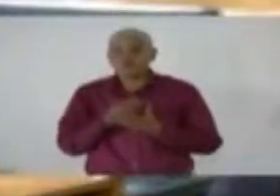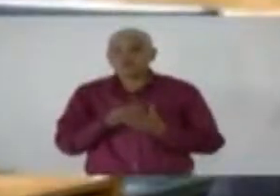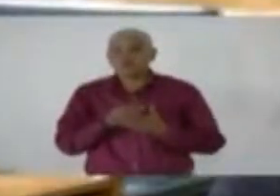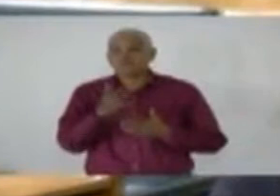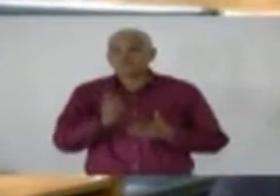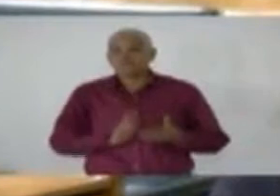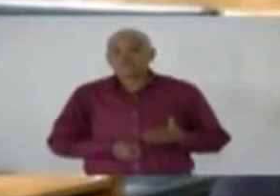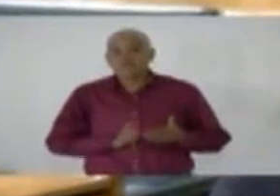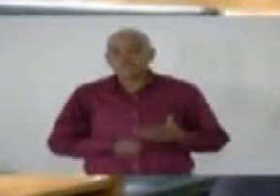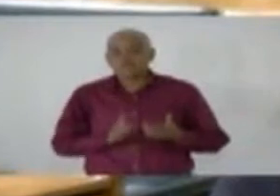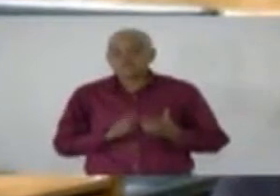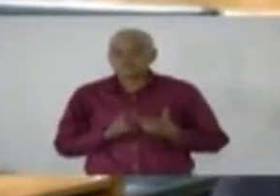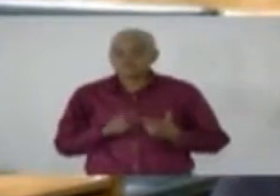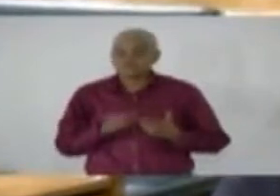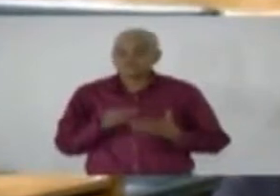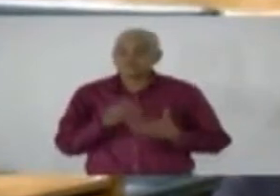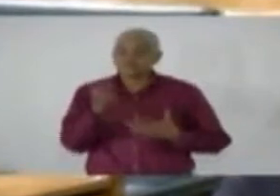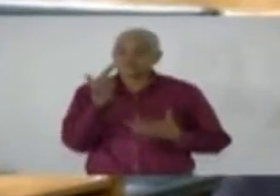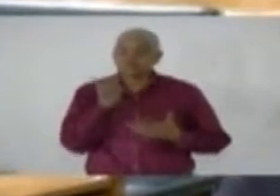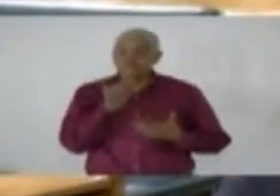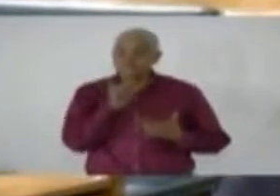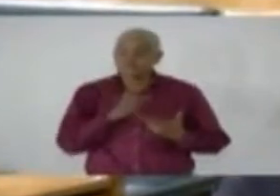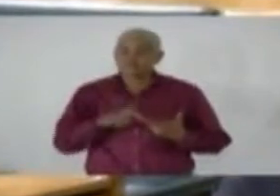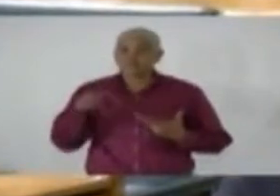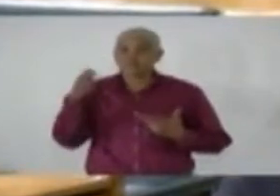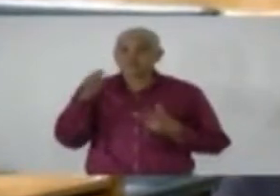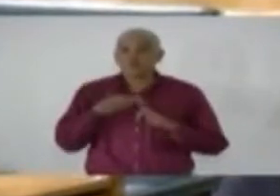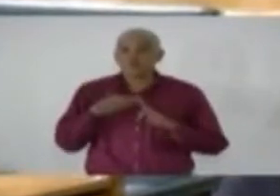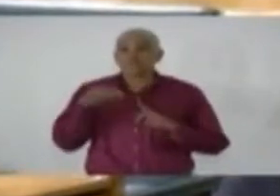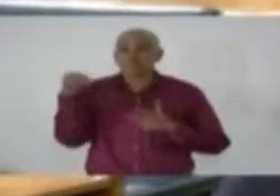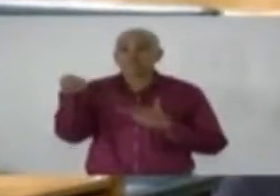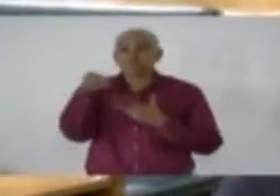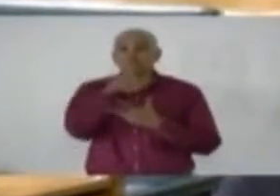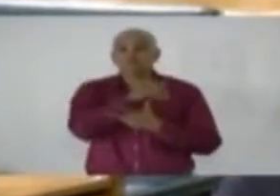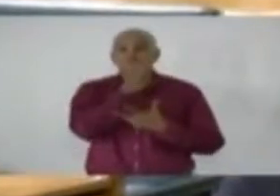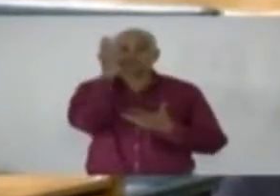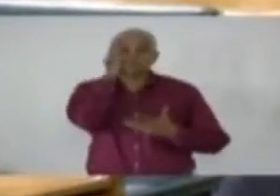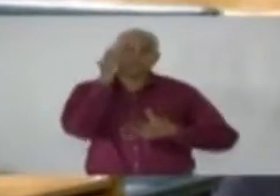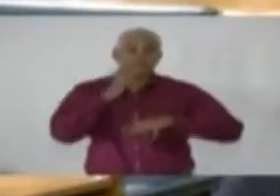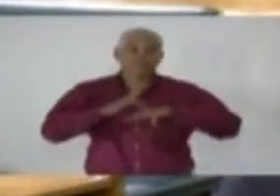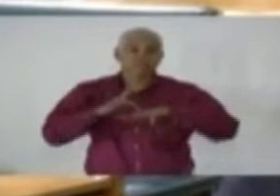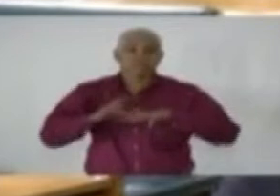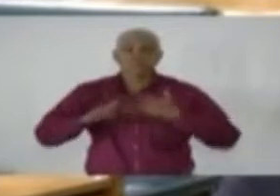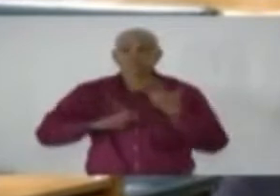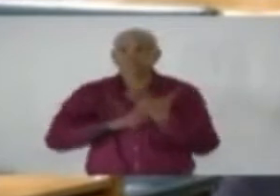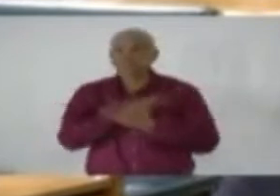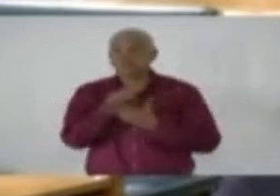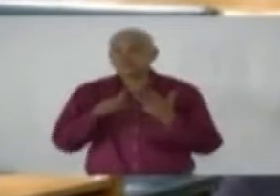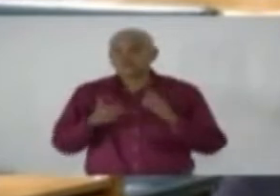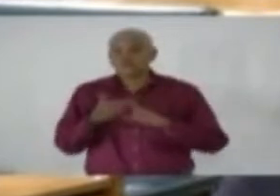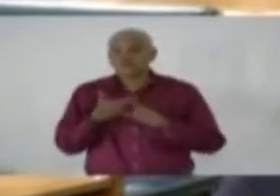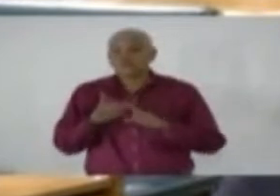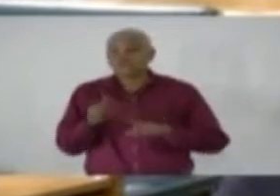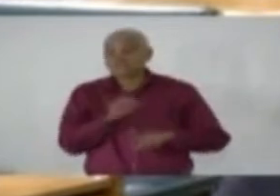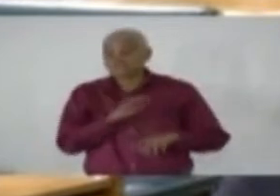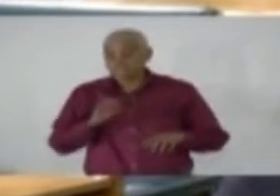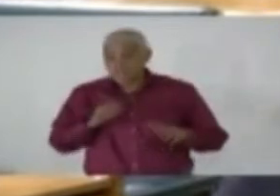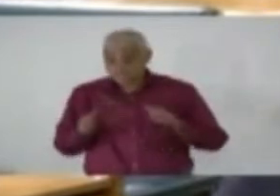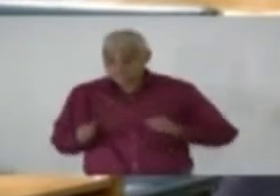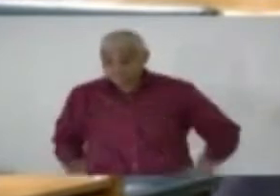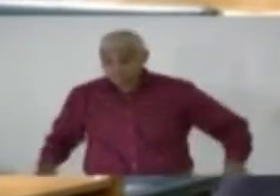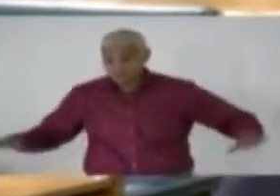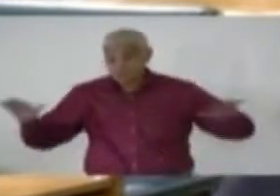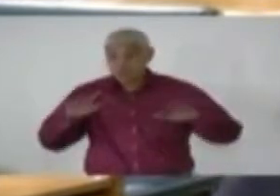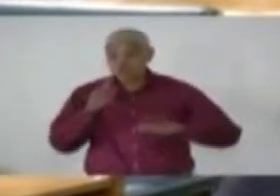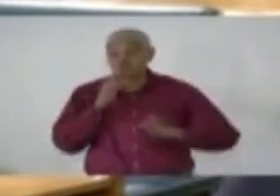taxi fare, they buy restaurants, they buy hotel, bed and space. Those hotels employ people. All that is